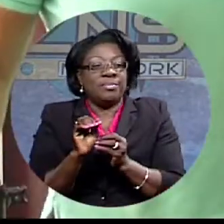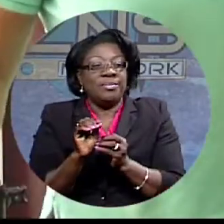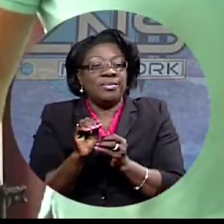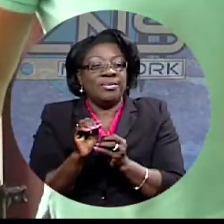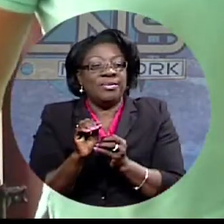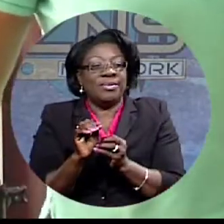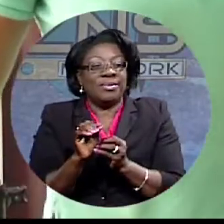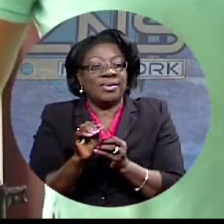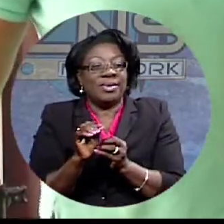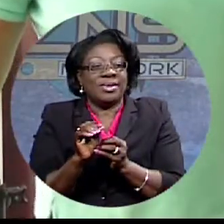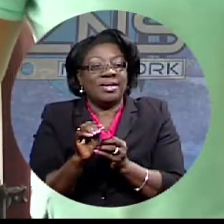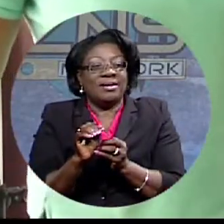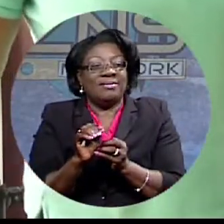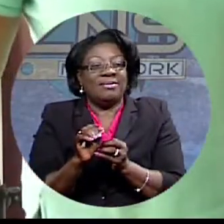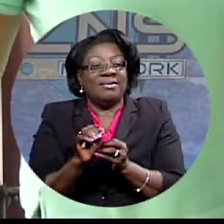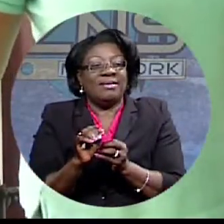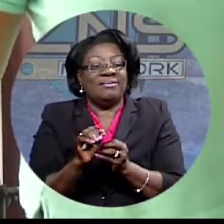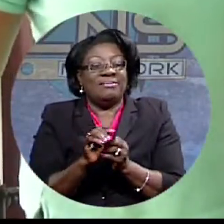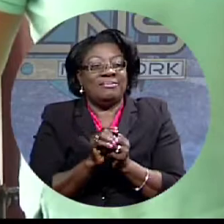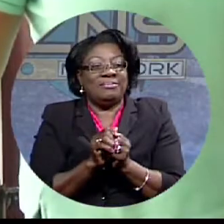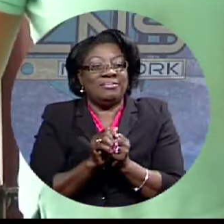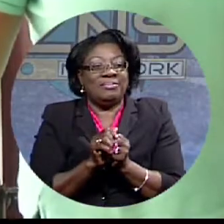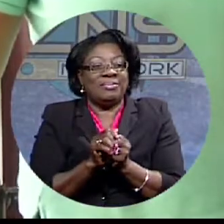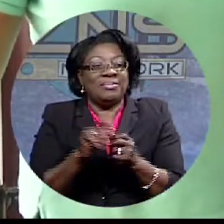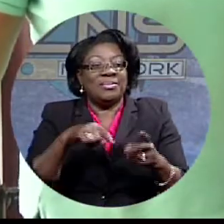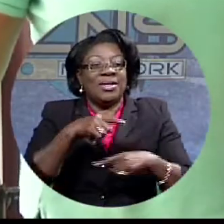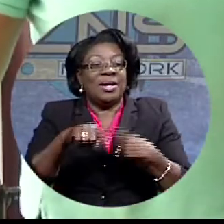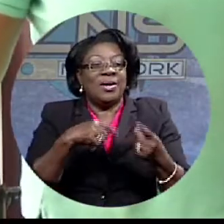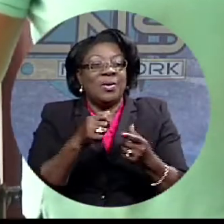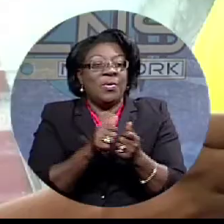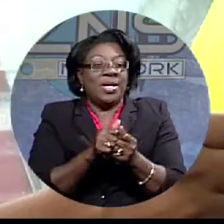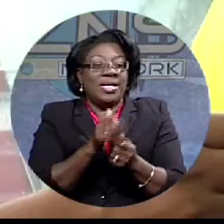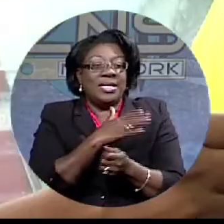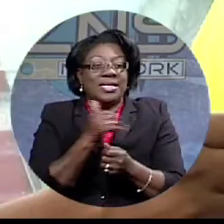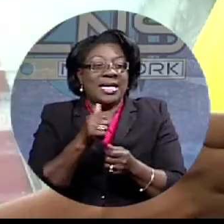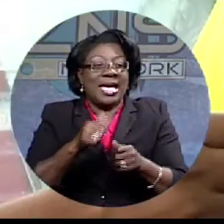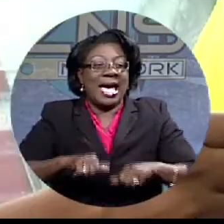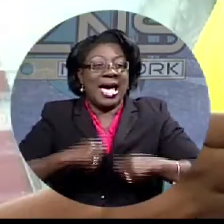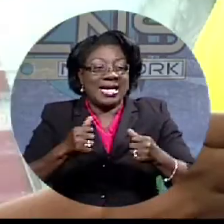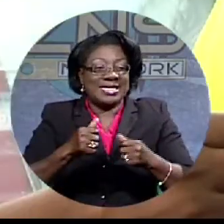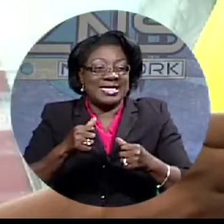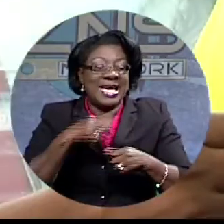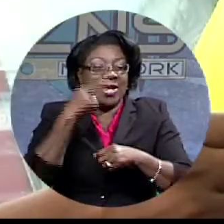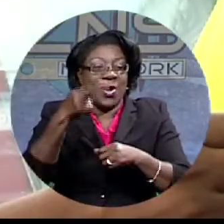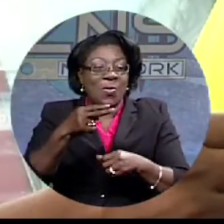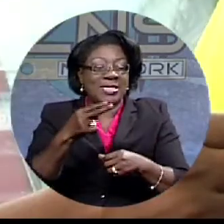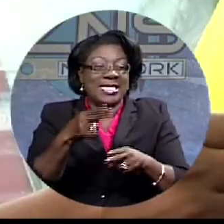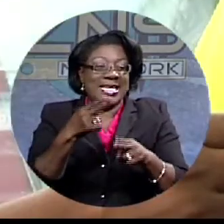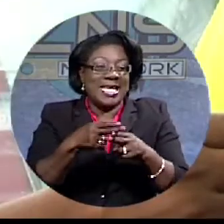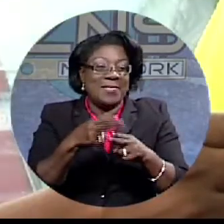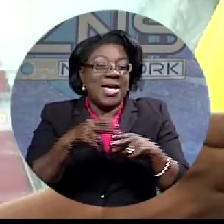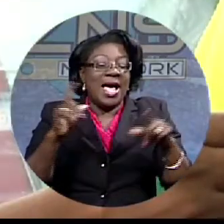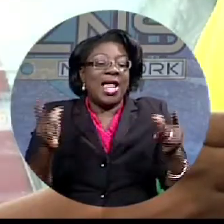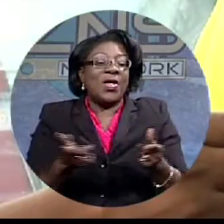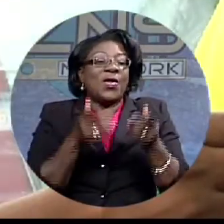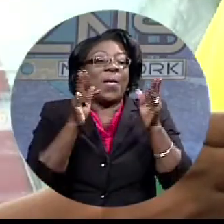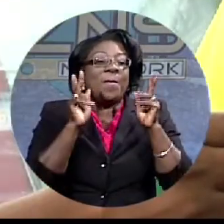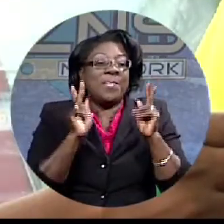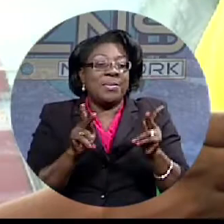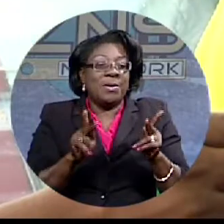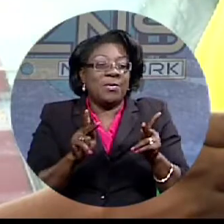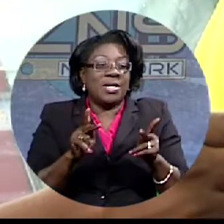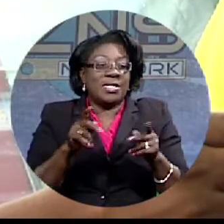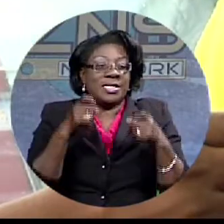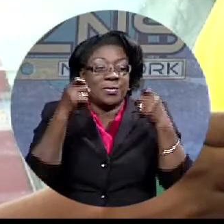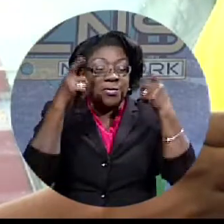were like a sleeping giant. When they actually announced their name, a lot of people were surprised that two young